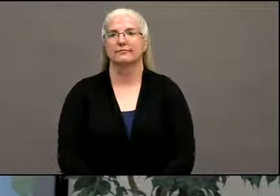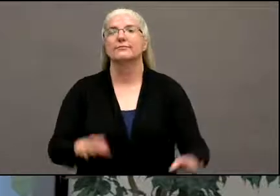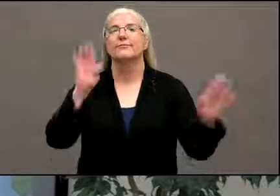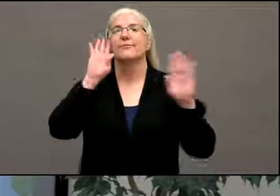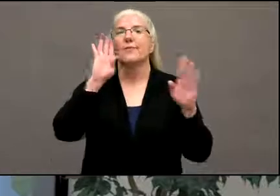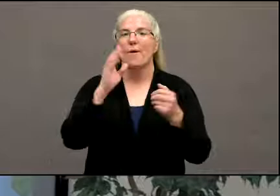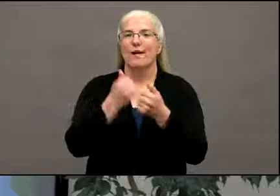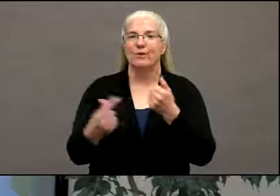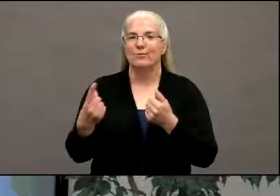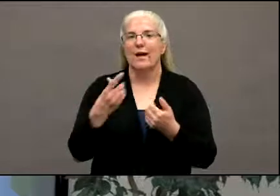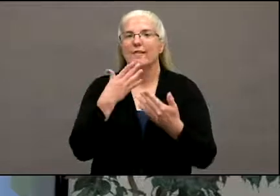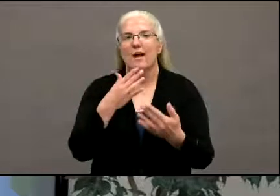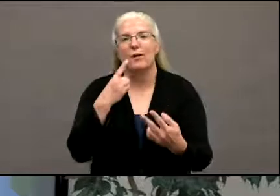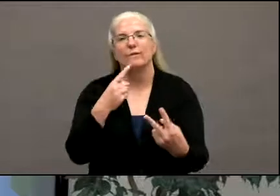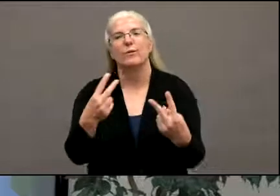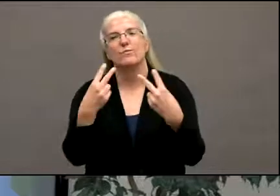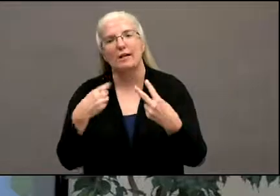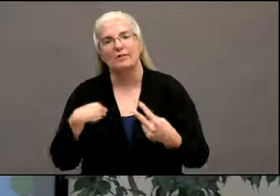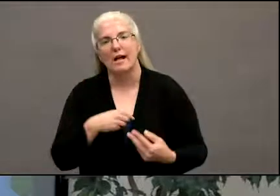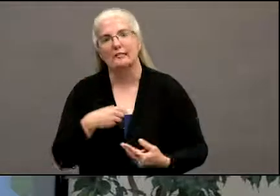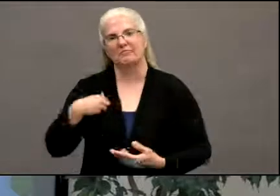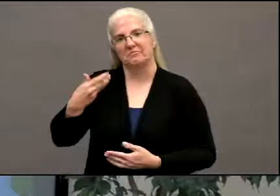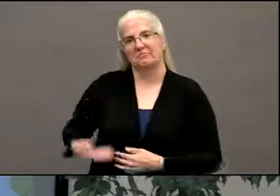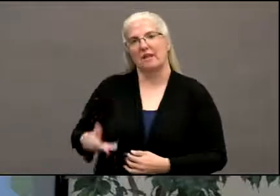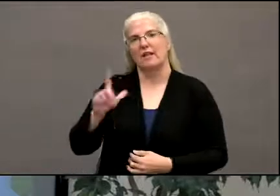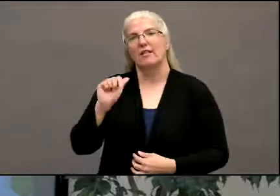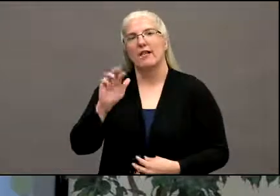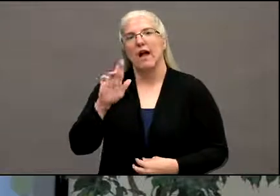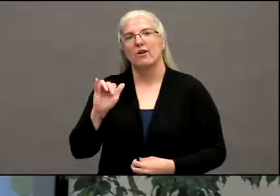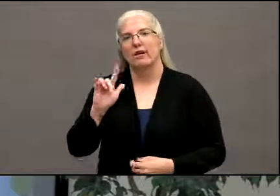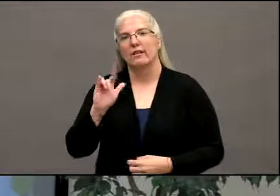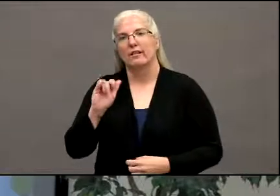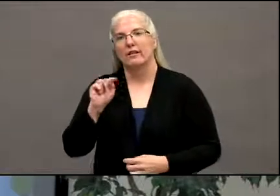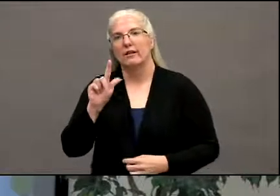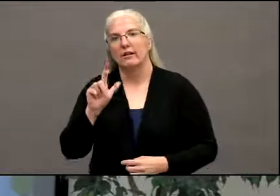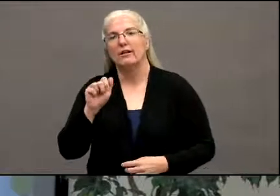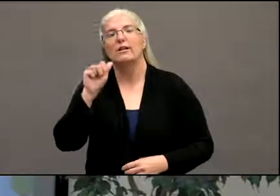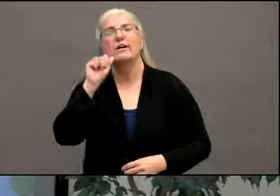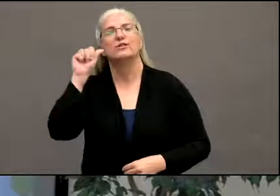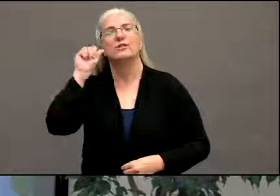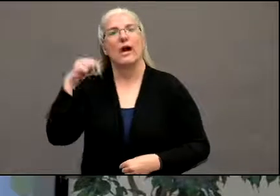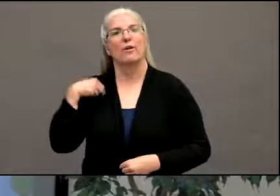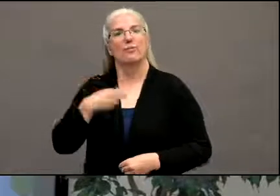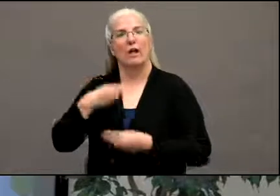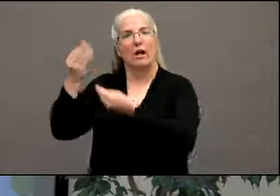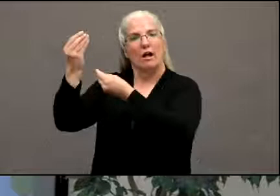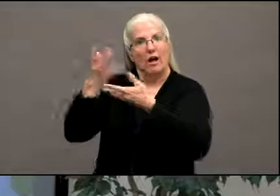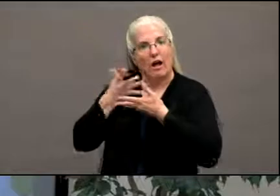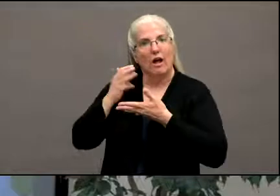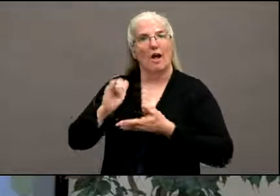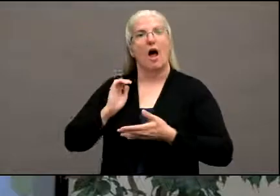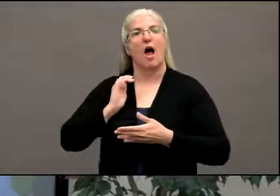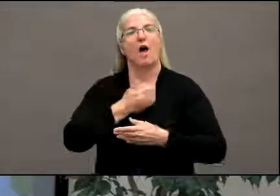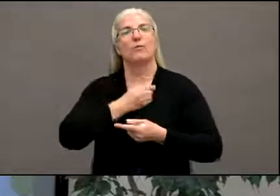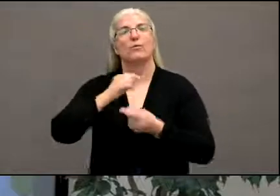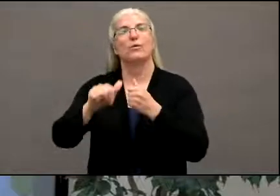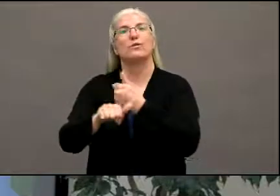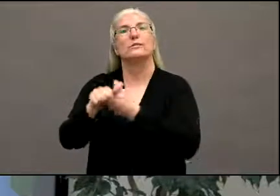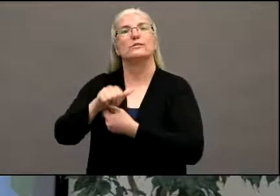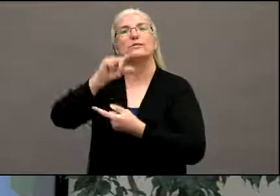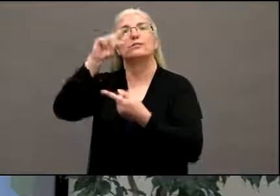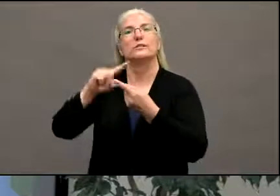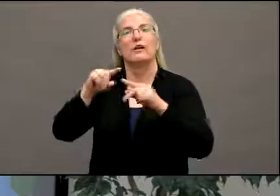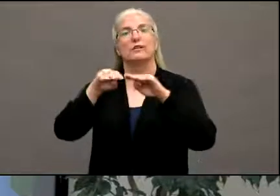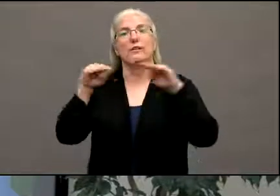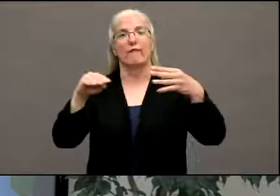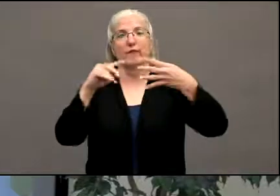Hi, everybody. Thank you for joining us. I'm Larry Little. As we learned yesterday, the county's risk level went from purple to red on the state's